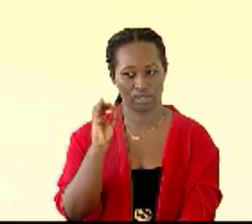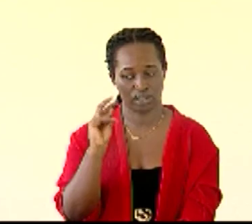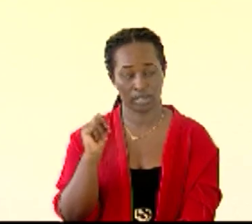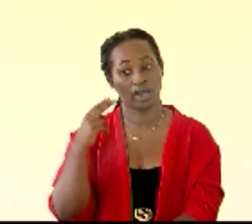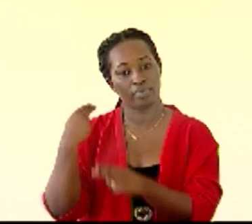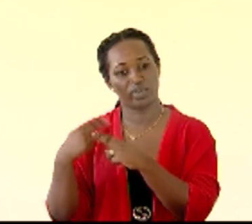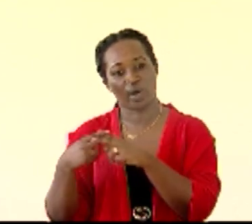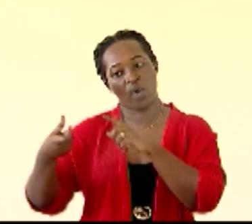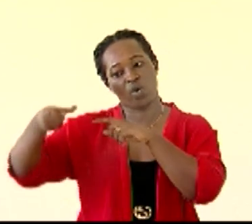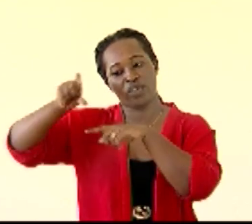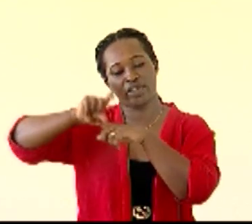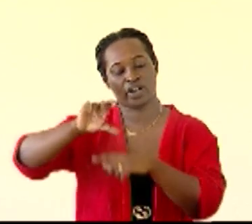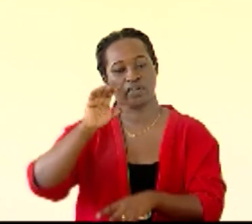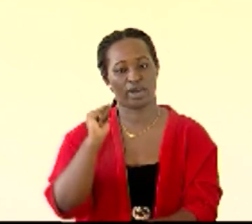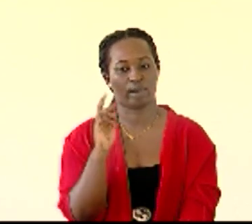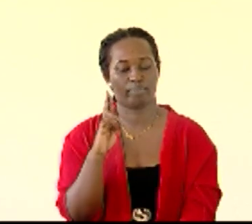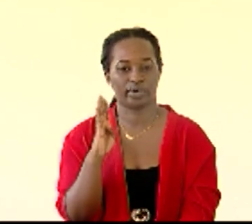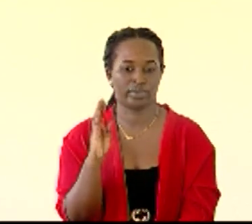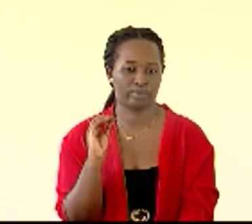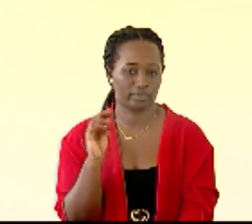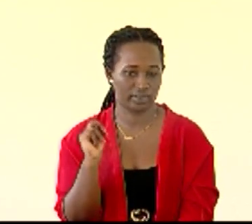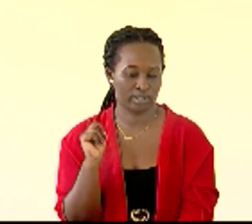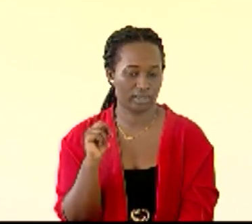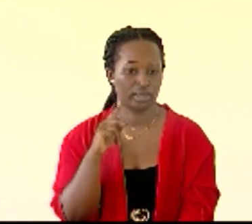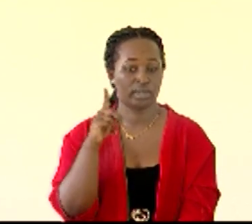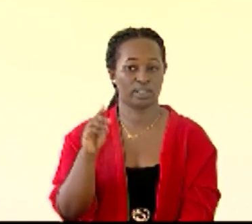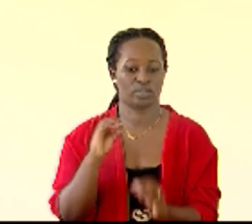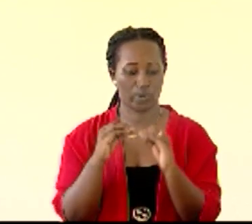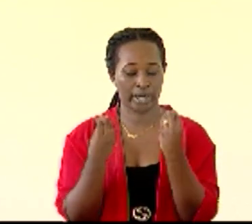right? Organic chemistry. These are organic compounds.